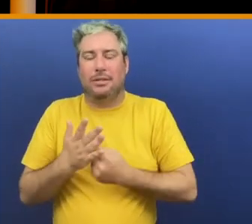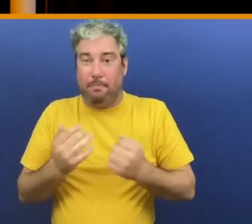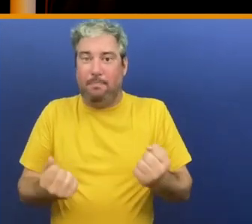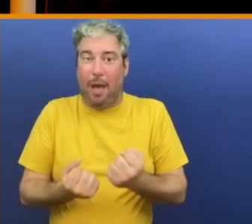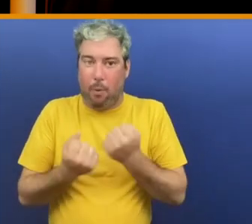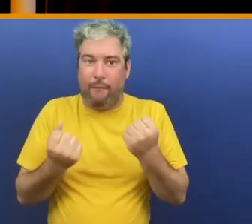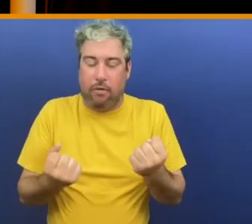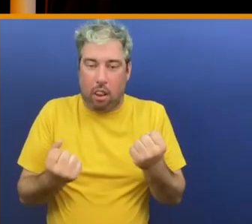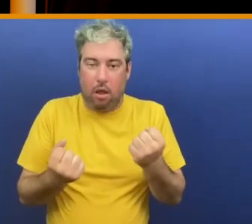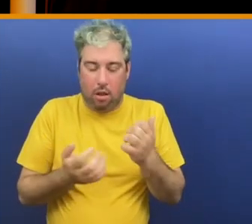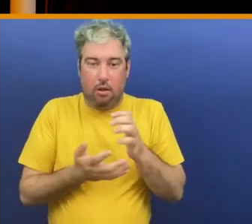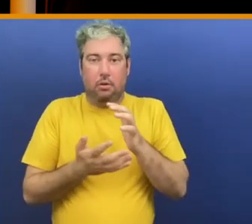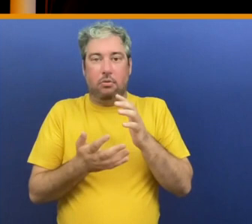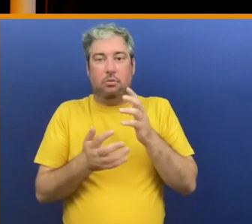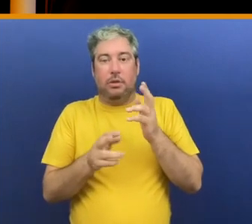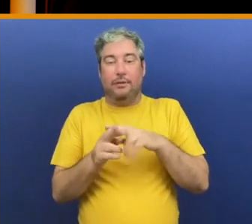great responsibility.